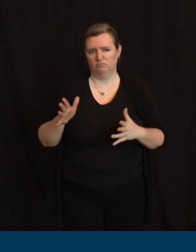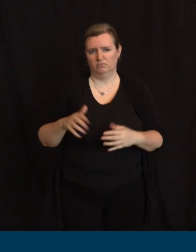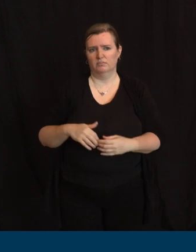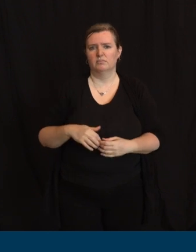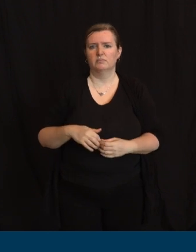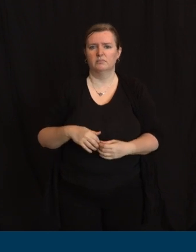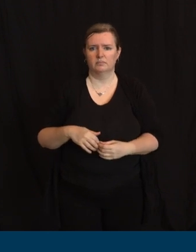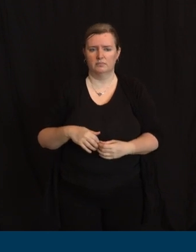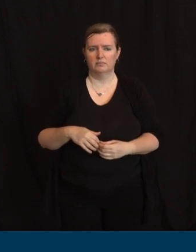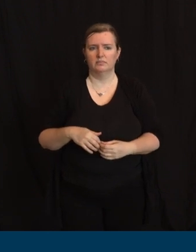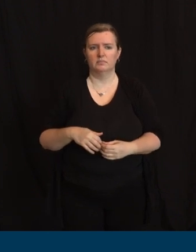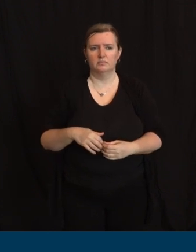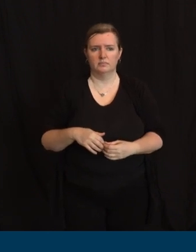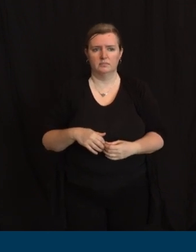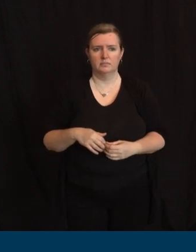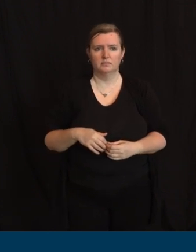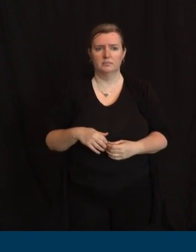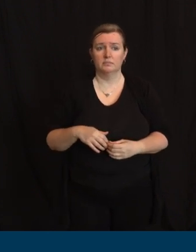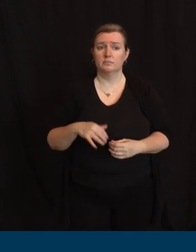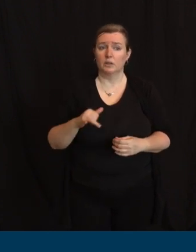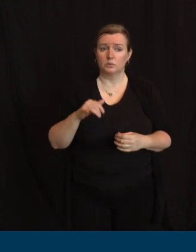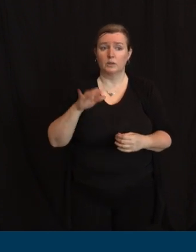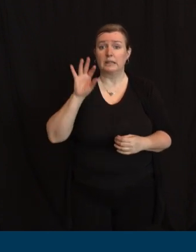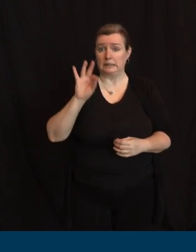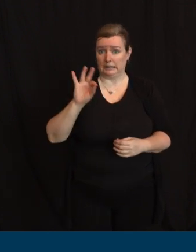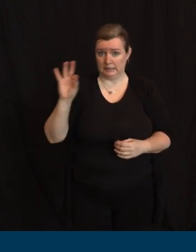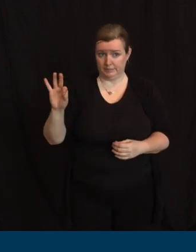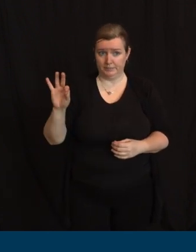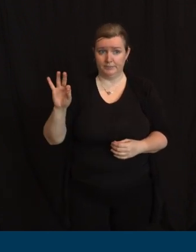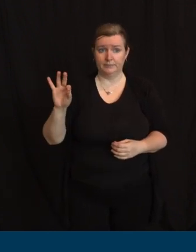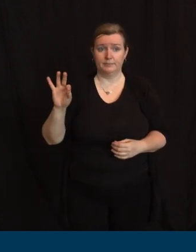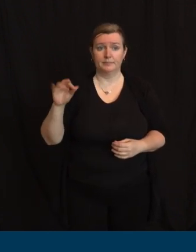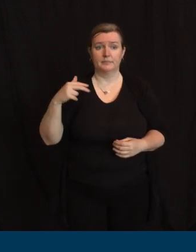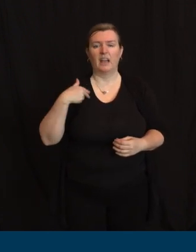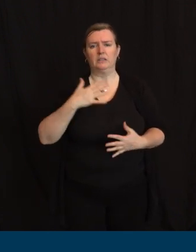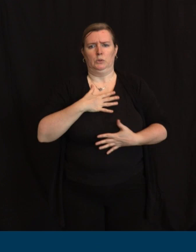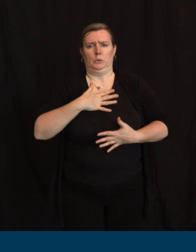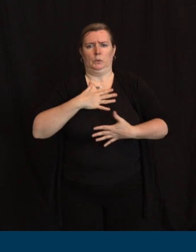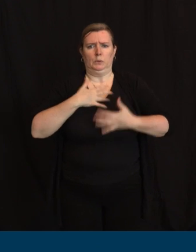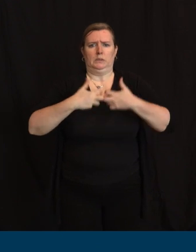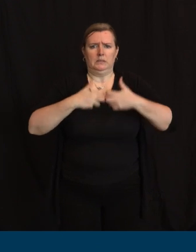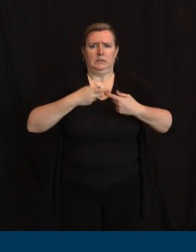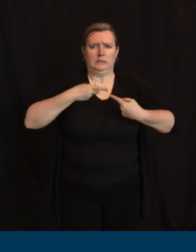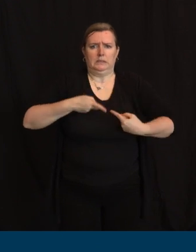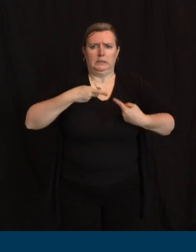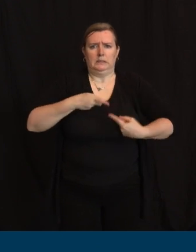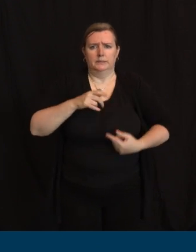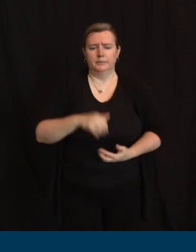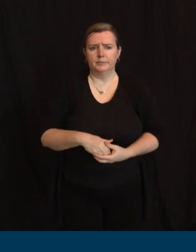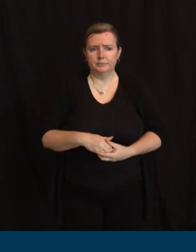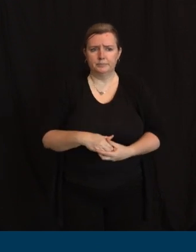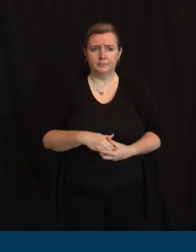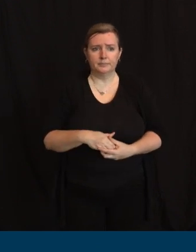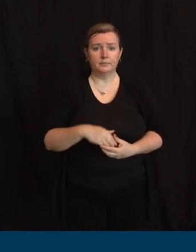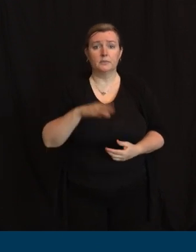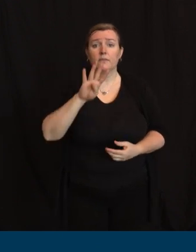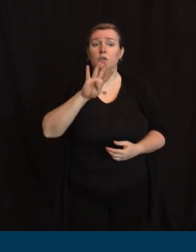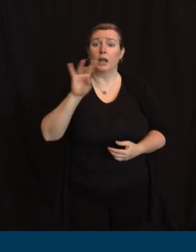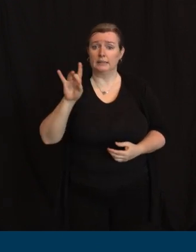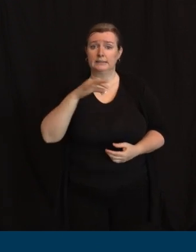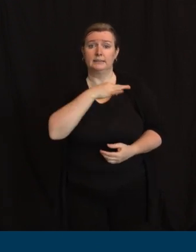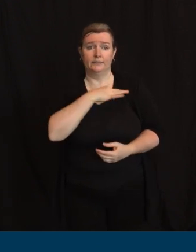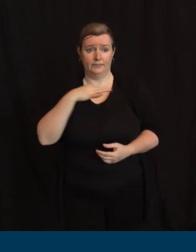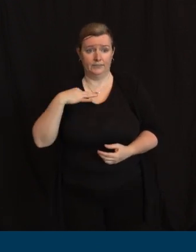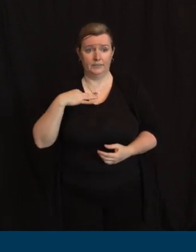additional 99 are showing respiratory symptoms. 48 staff are reporting flu-like